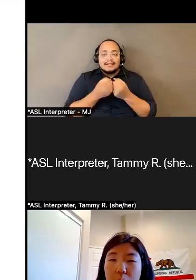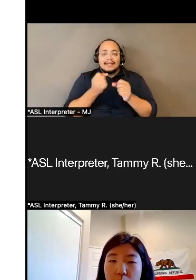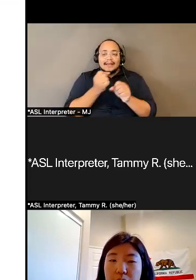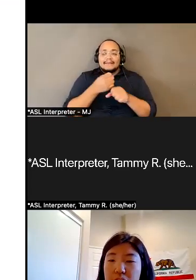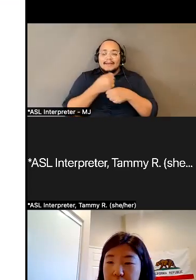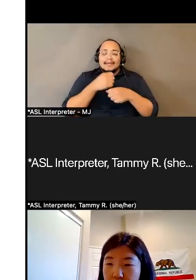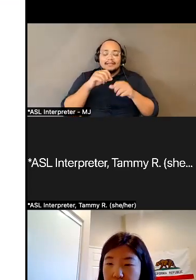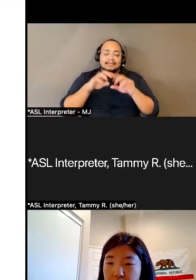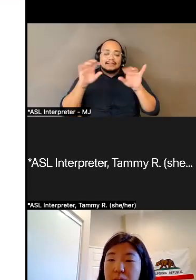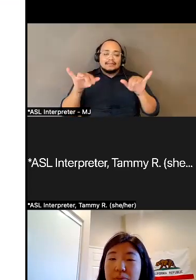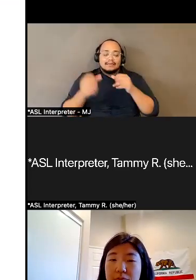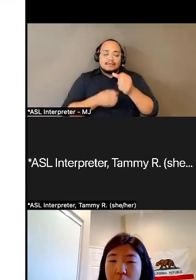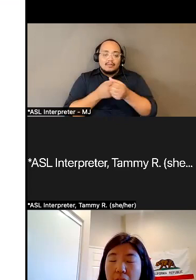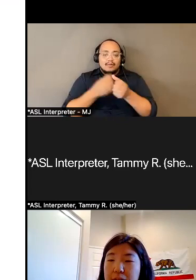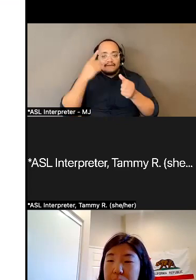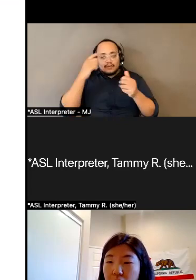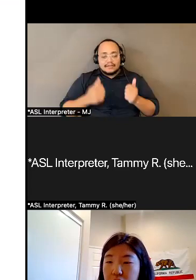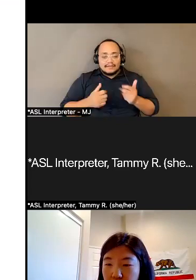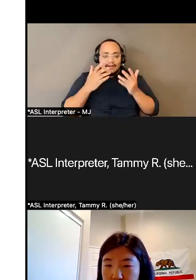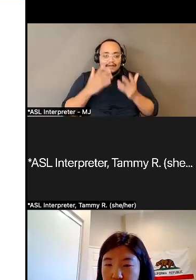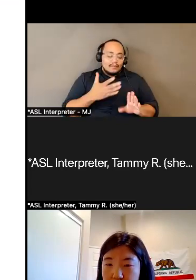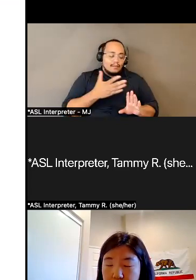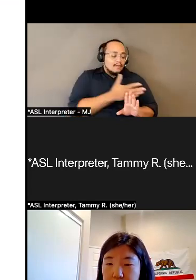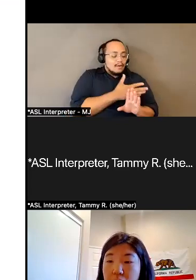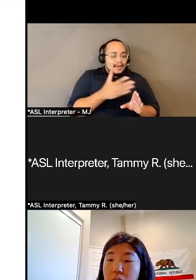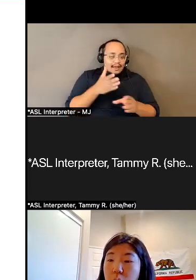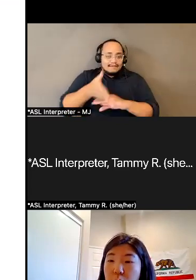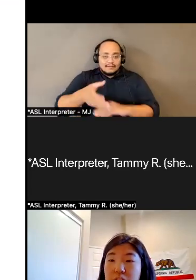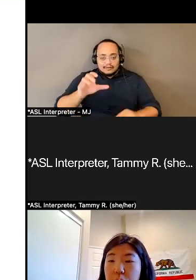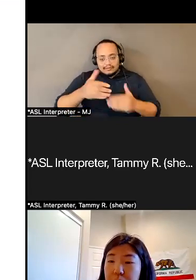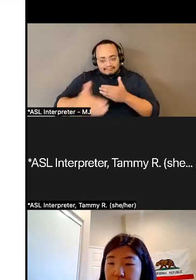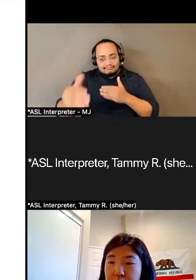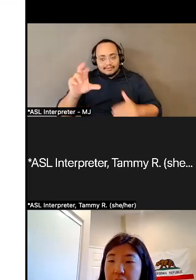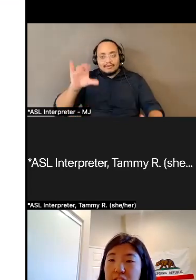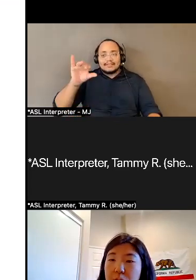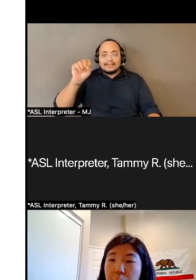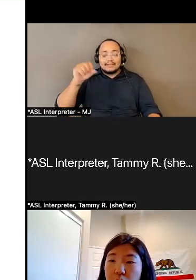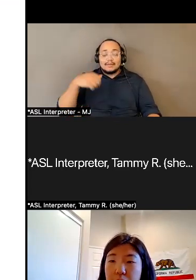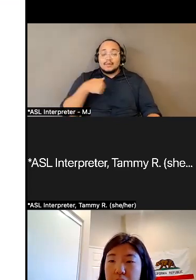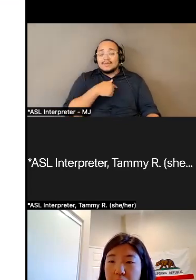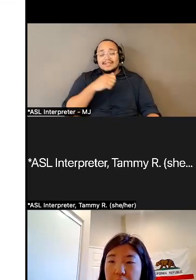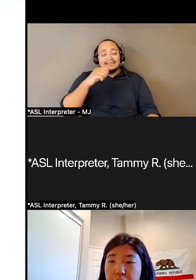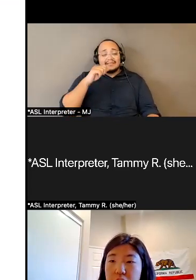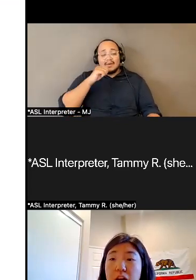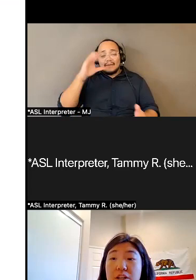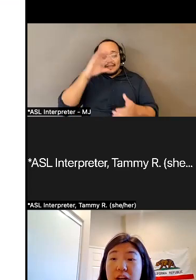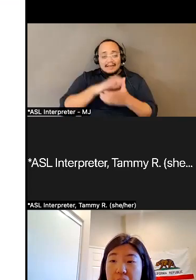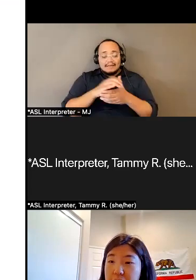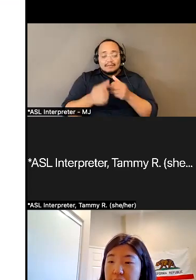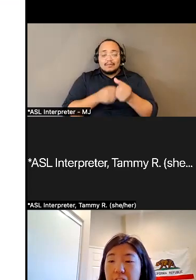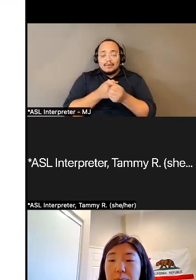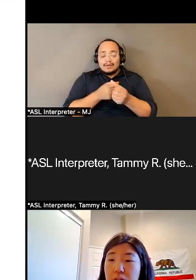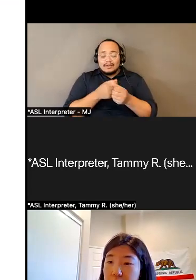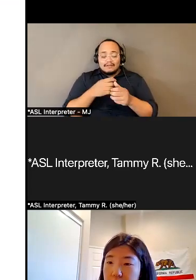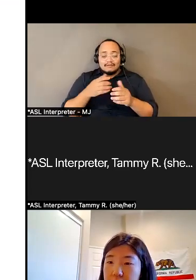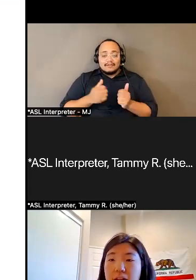of support for survivors before and beyond crisis. We don't believe that support for survivors should